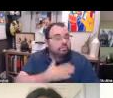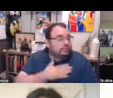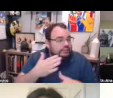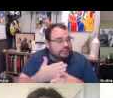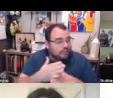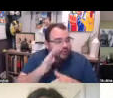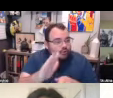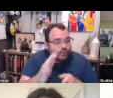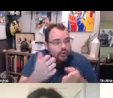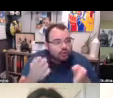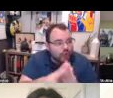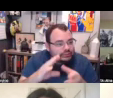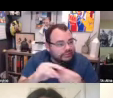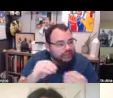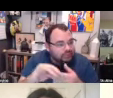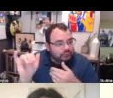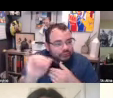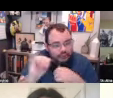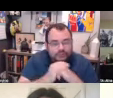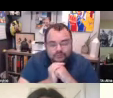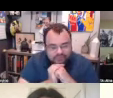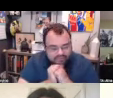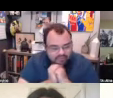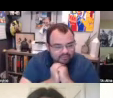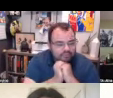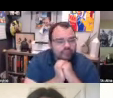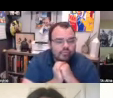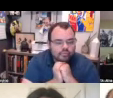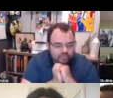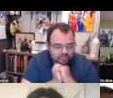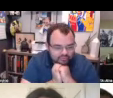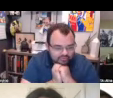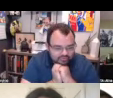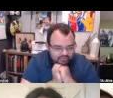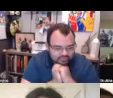Now, AG Bell, please share your closing statements.